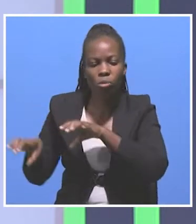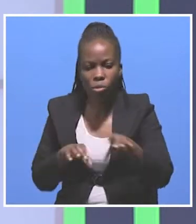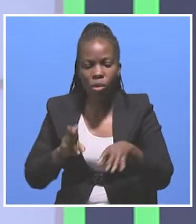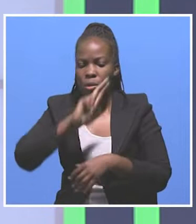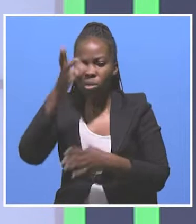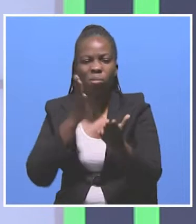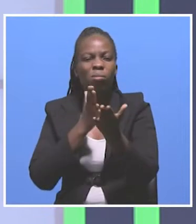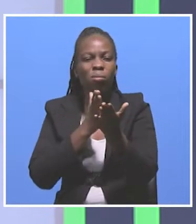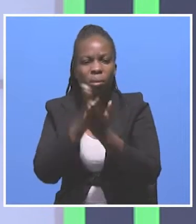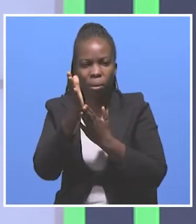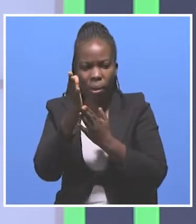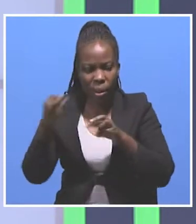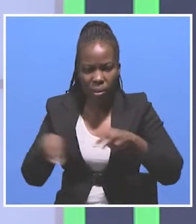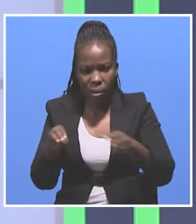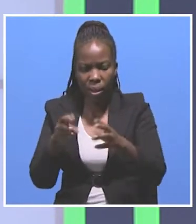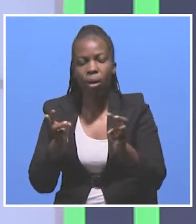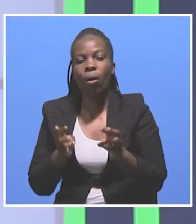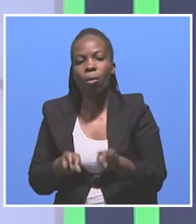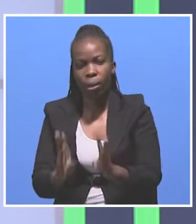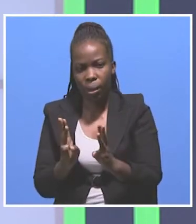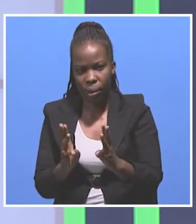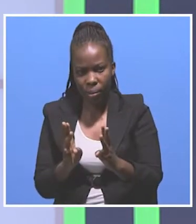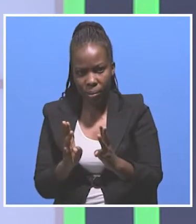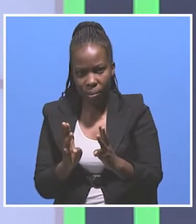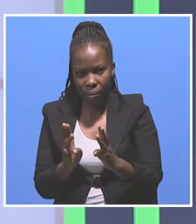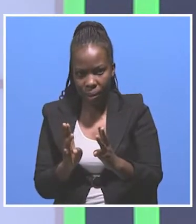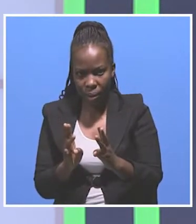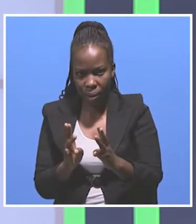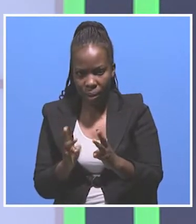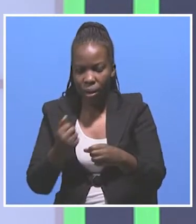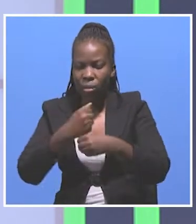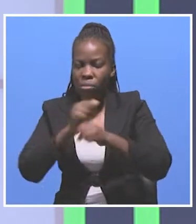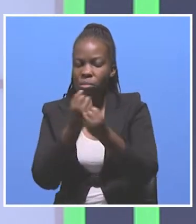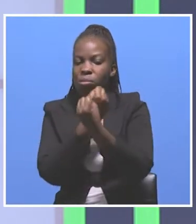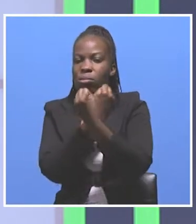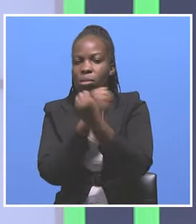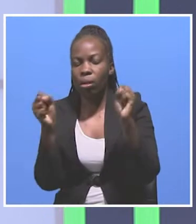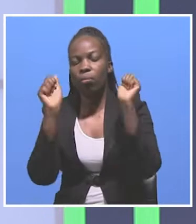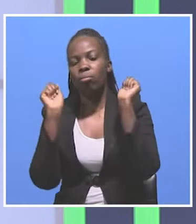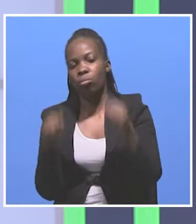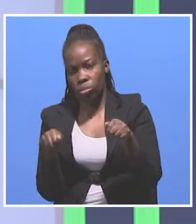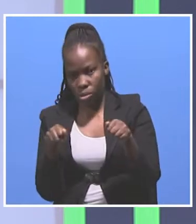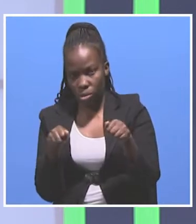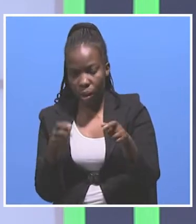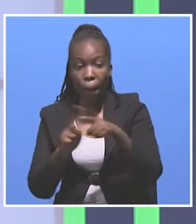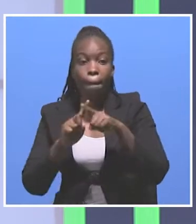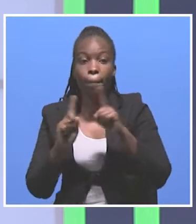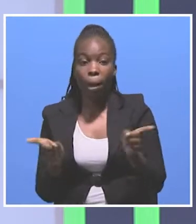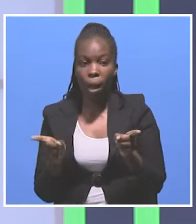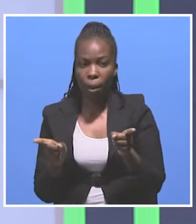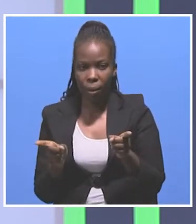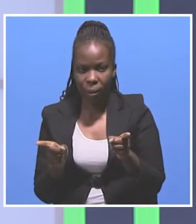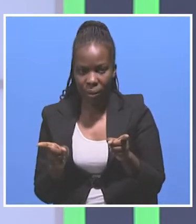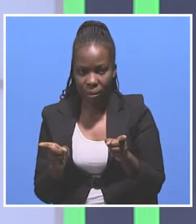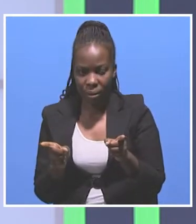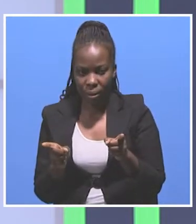correct methods and procedures to make it as safe as possible. But